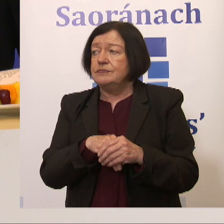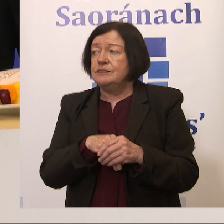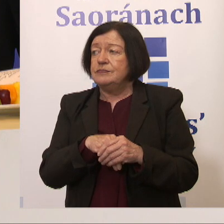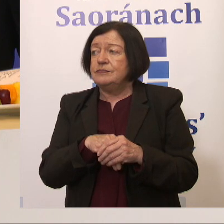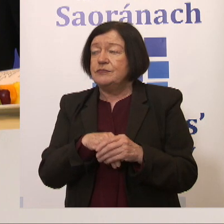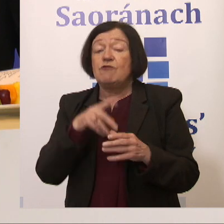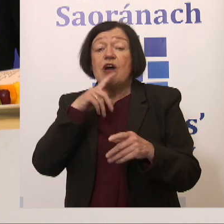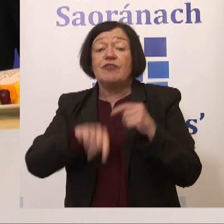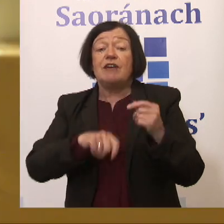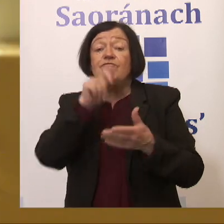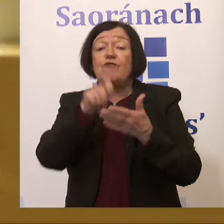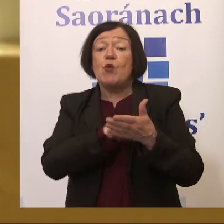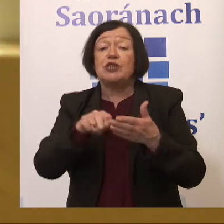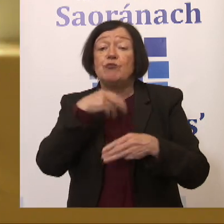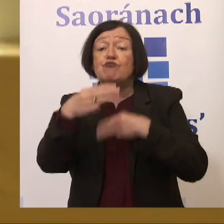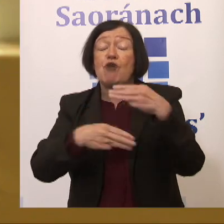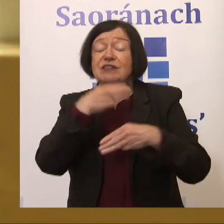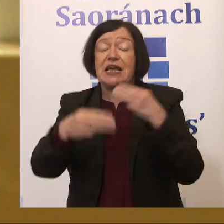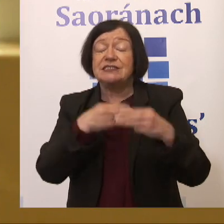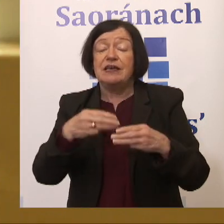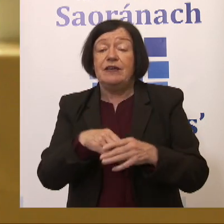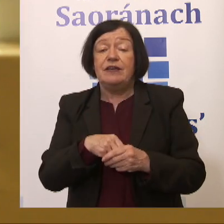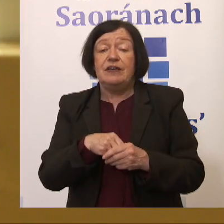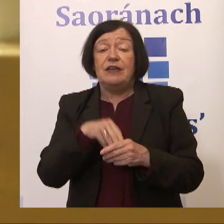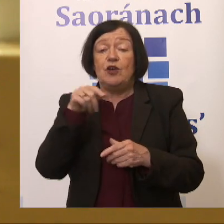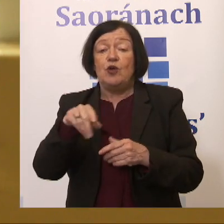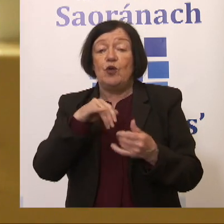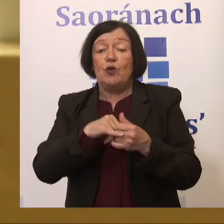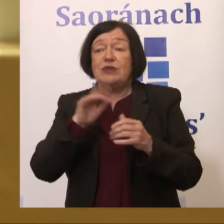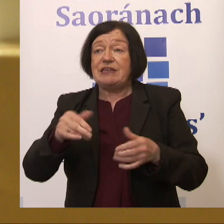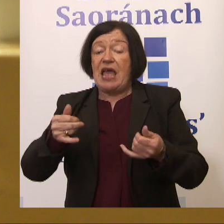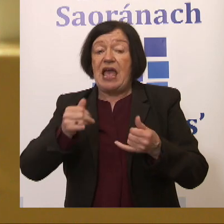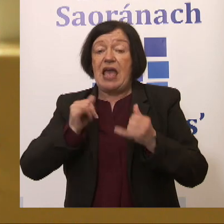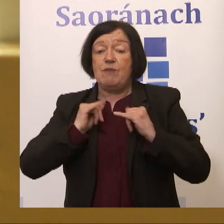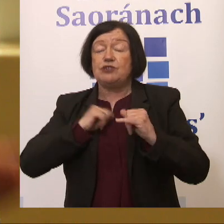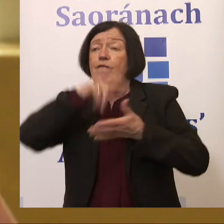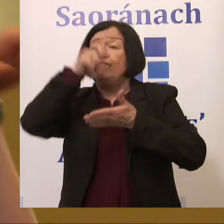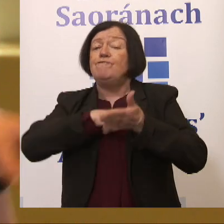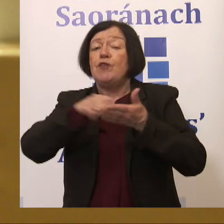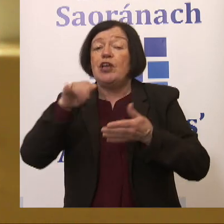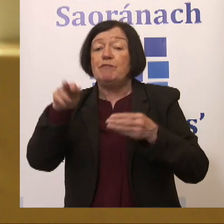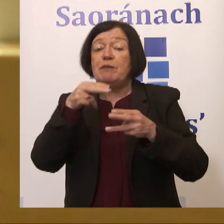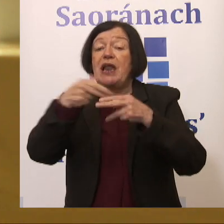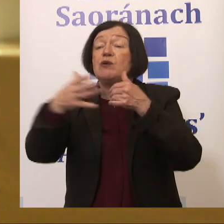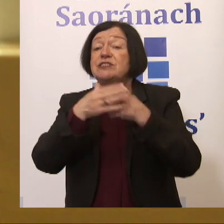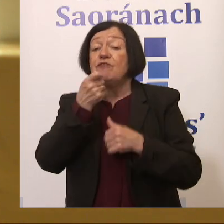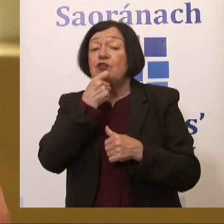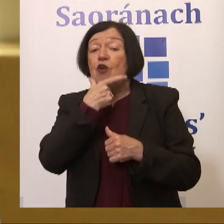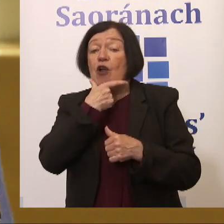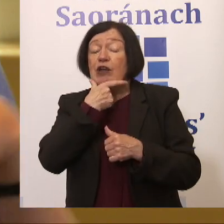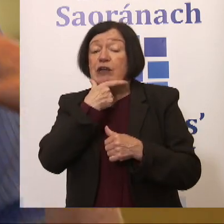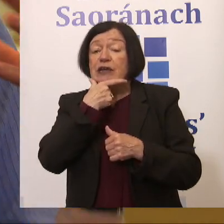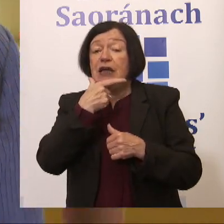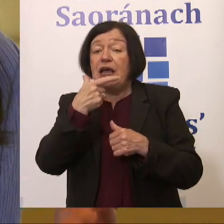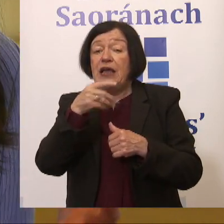Rather than voting process, who is eligible to vote? So if people outside of Dublin County